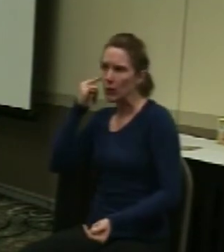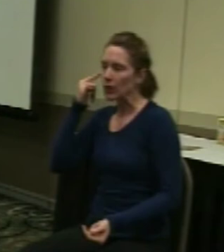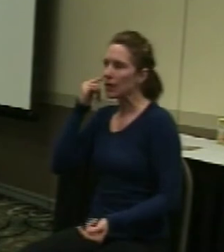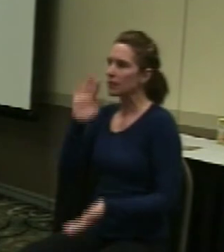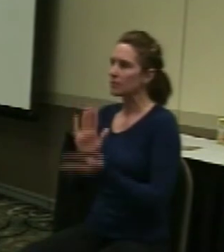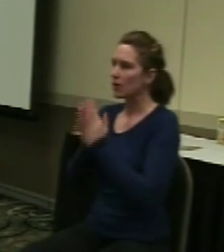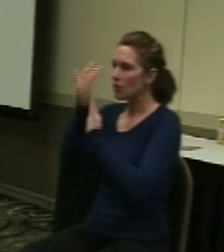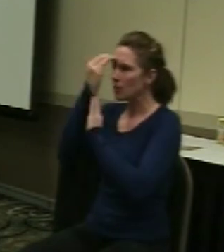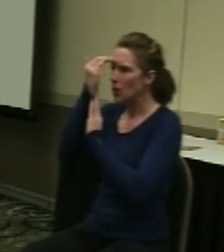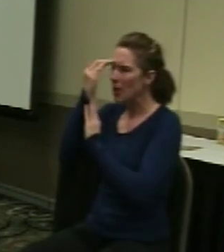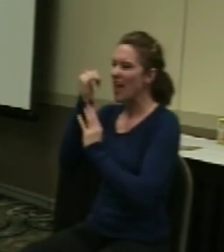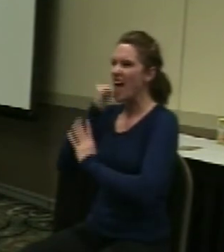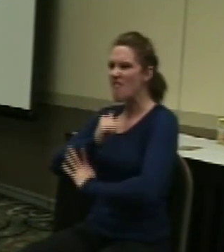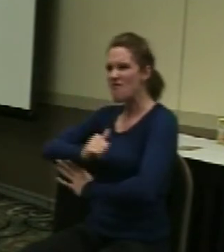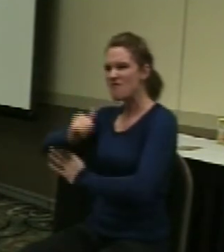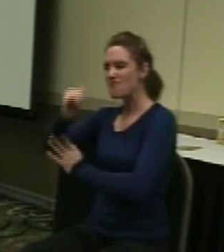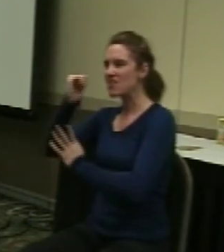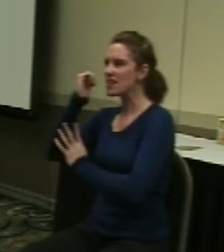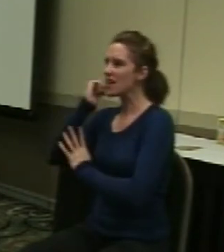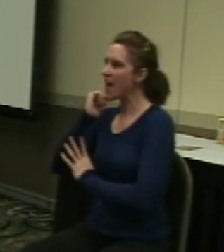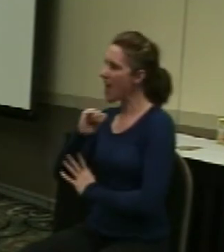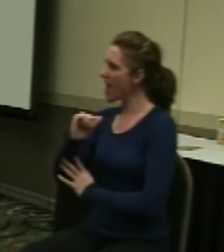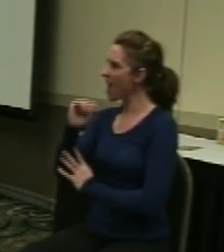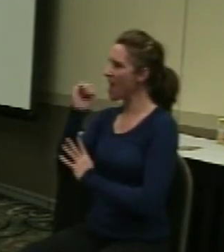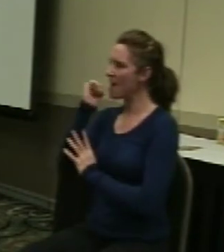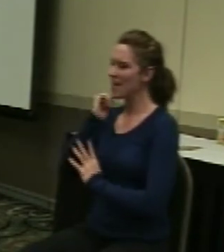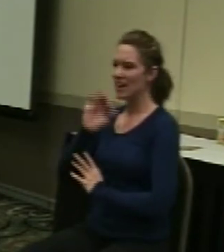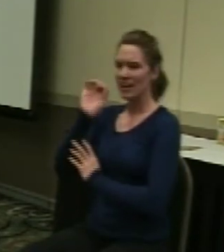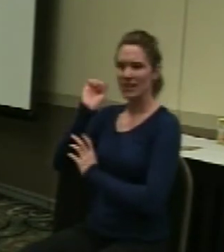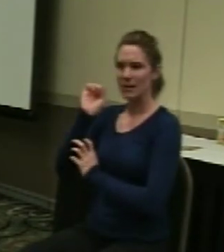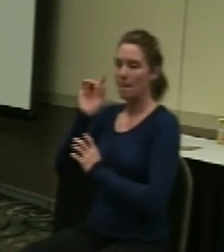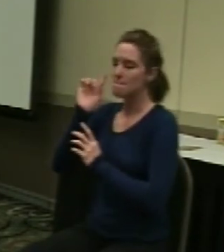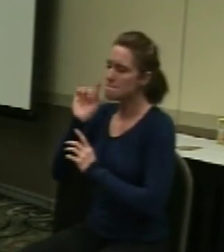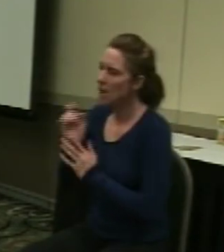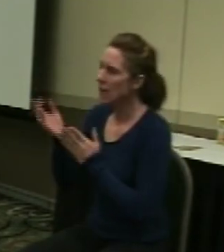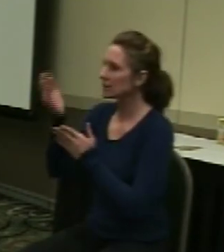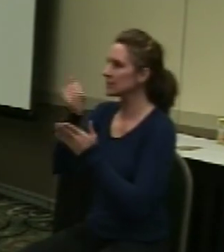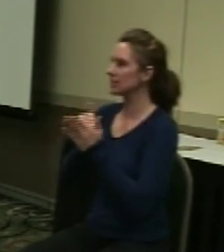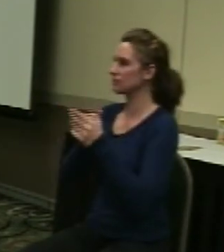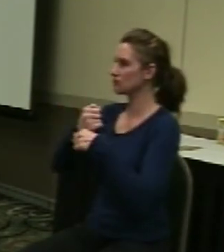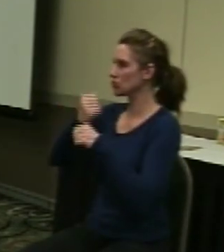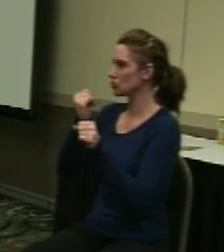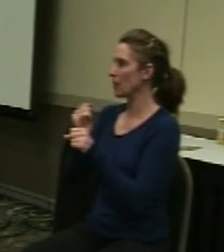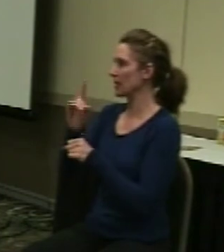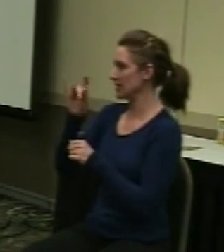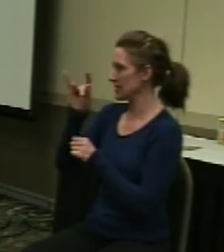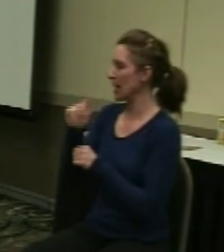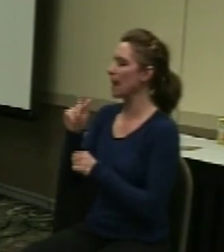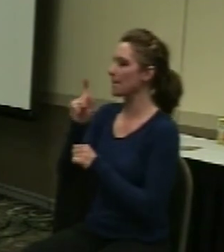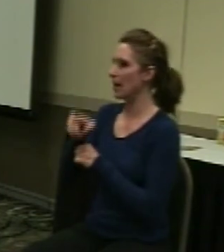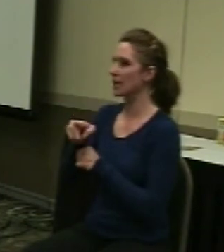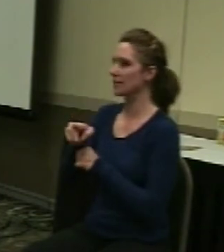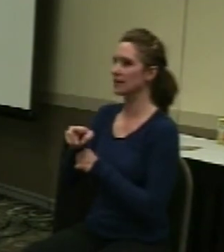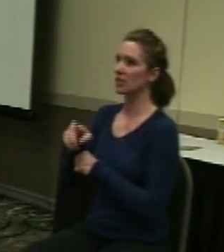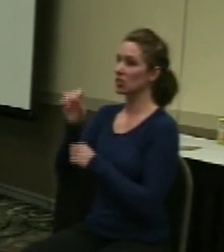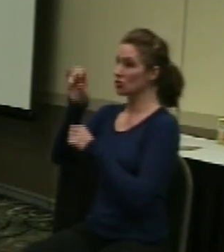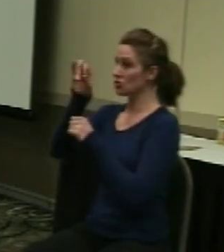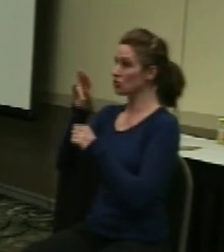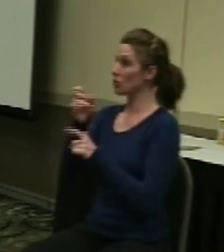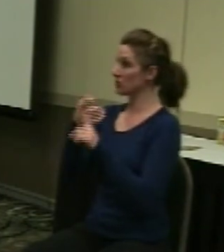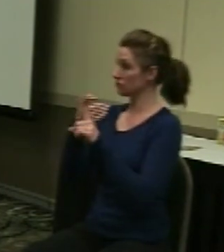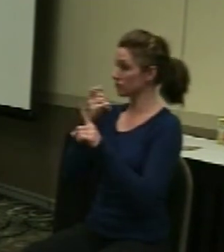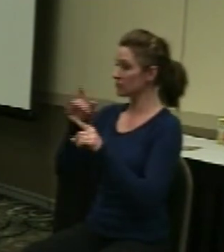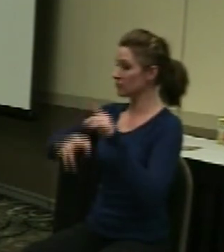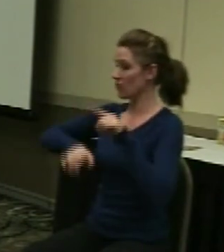And data, all along the way. You can't do any of this without generating data. Variety of sources like the ones we discussed plus what I gave